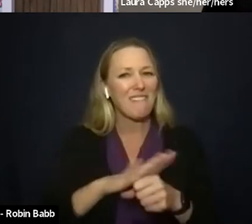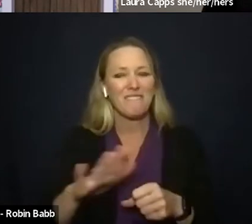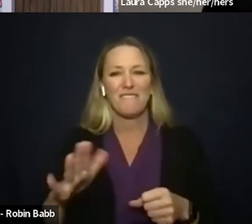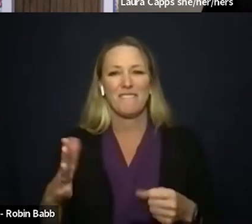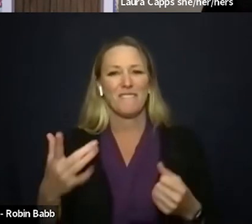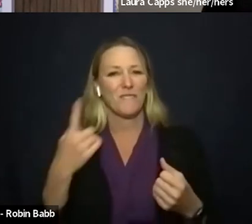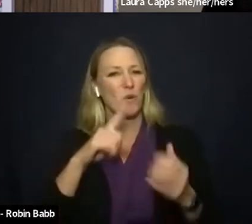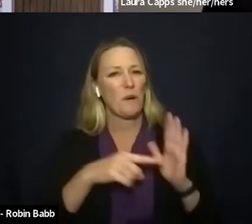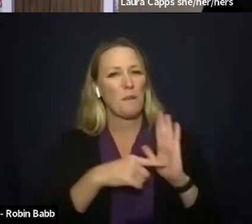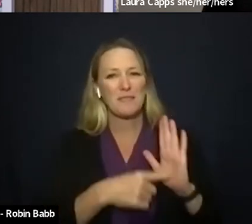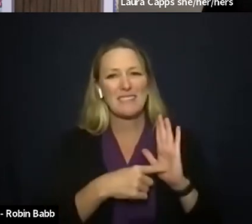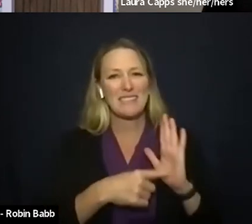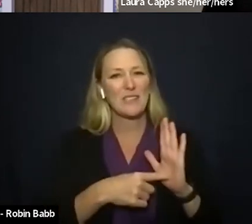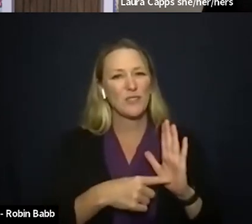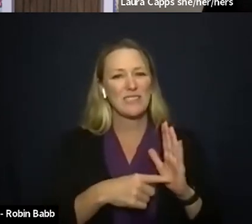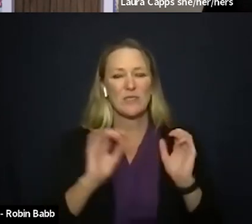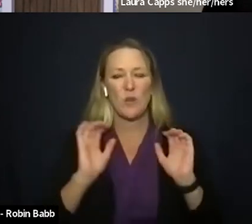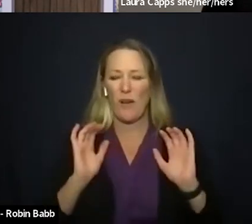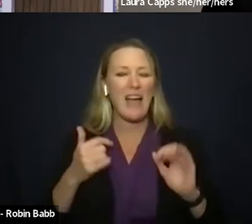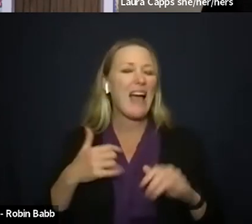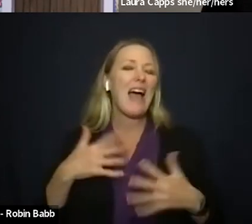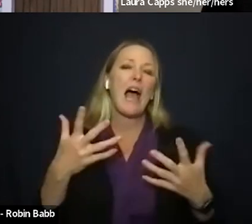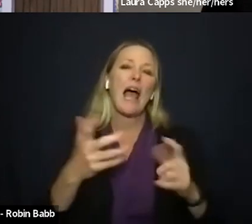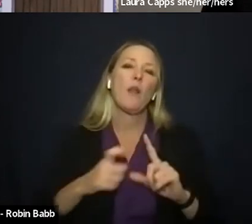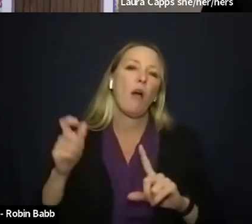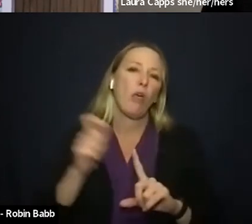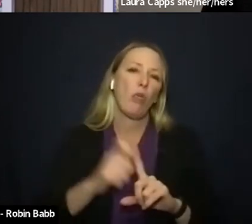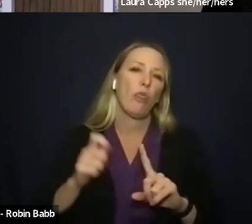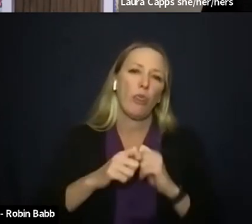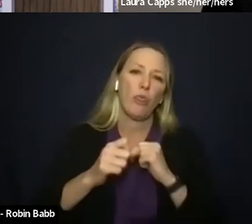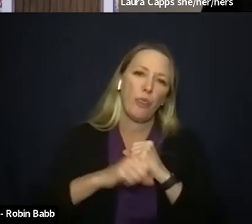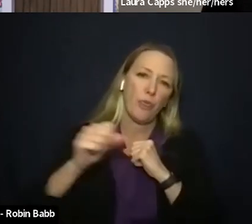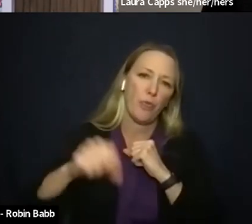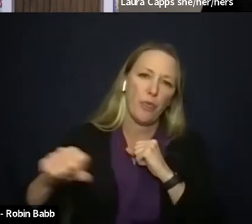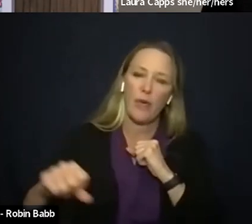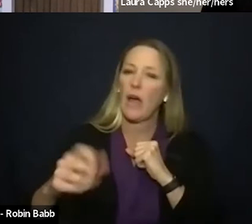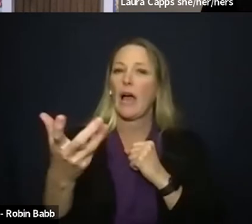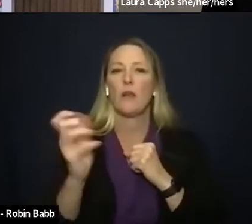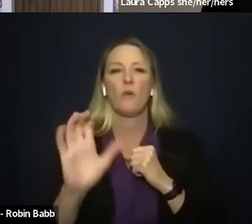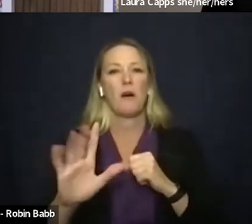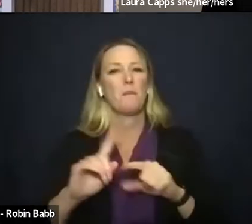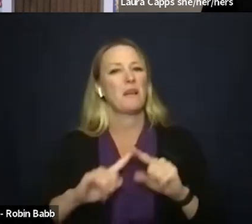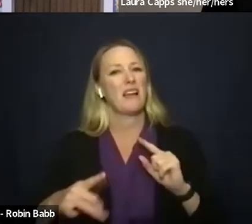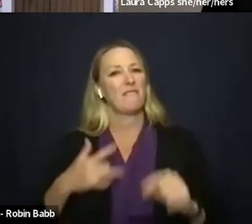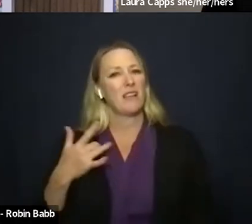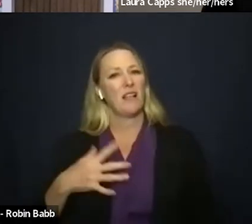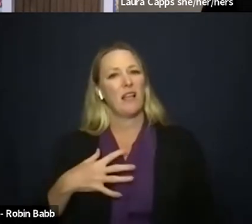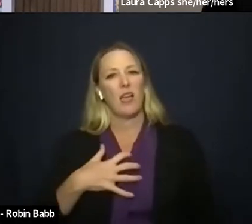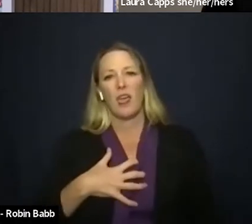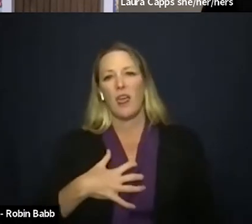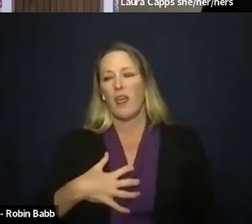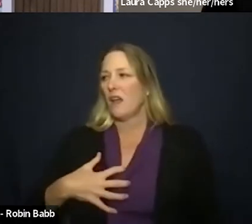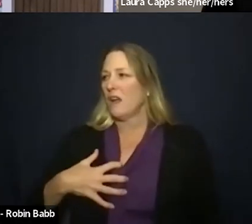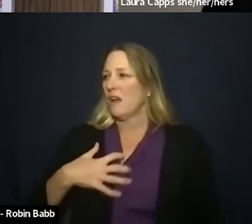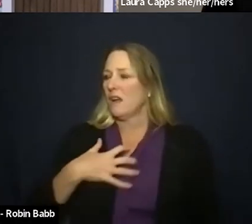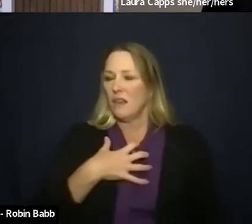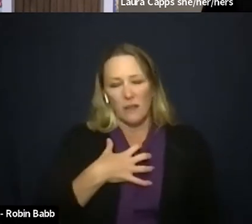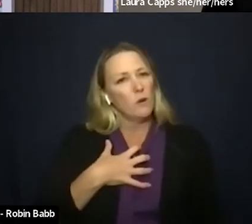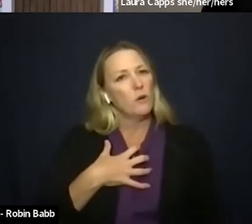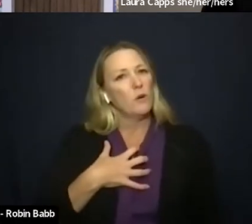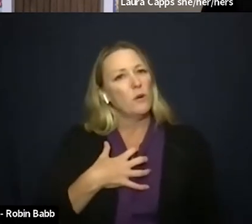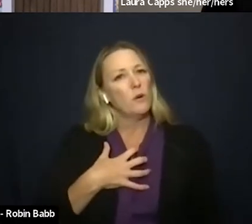won't um belabor the point um that it it just disturbs me that the work that we're doing to try to be